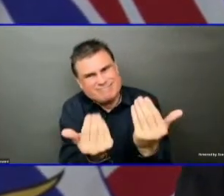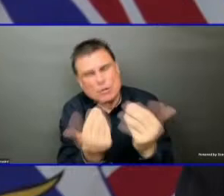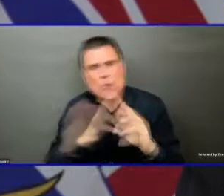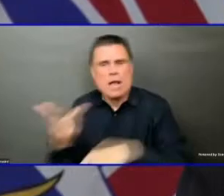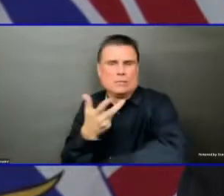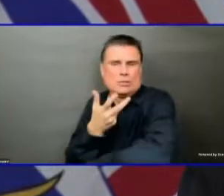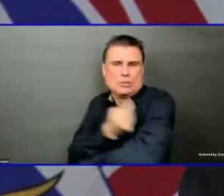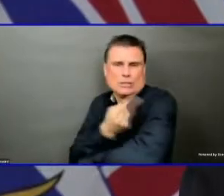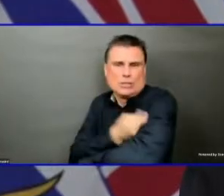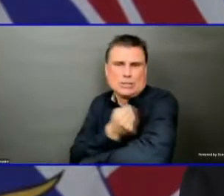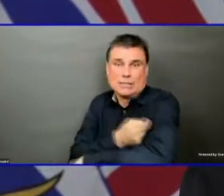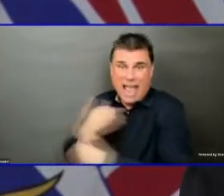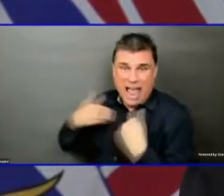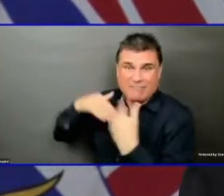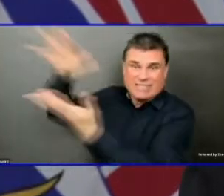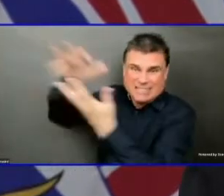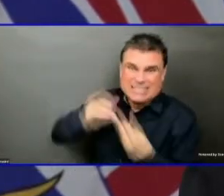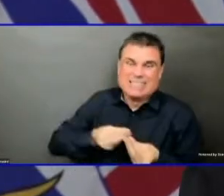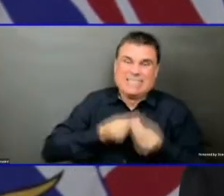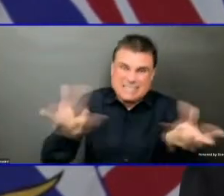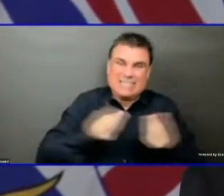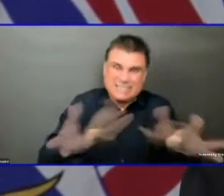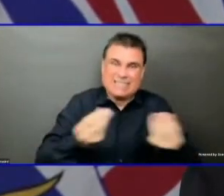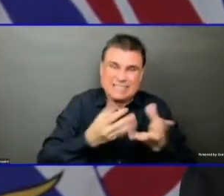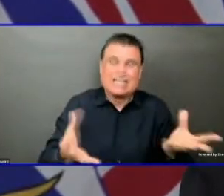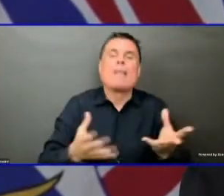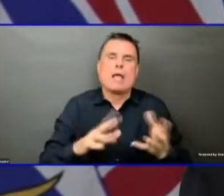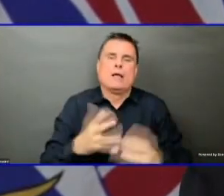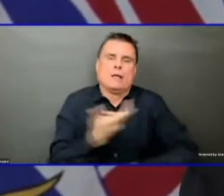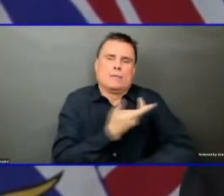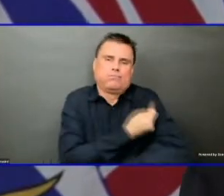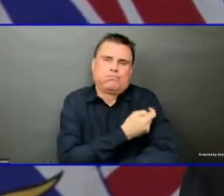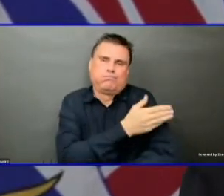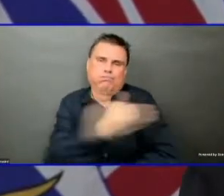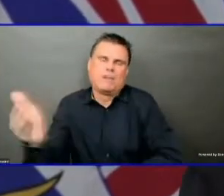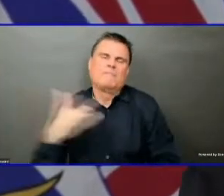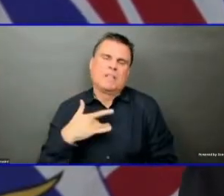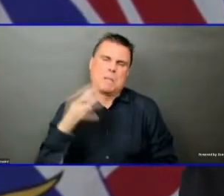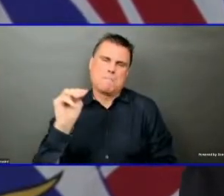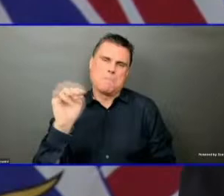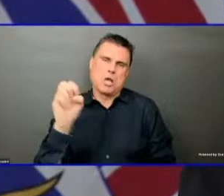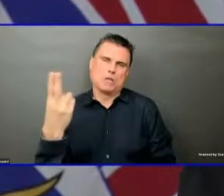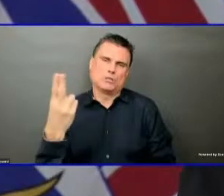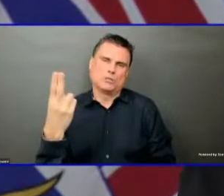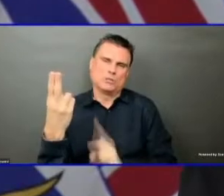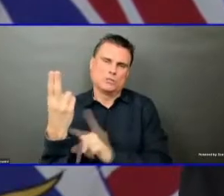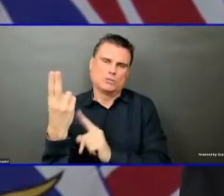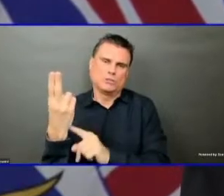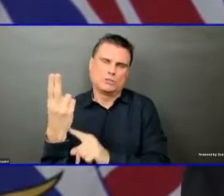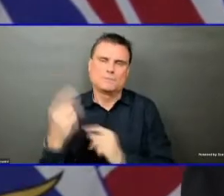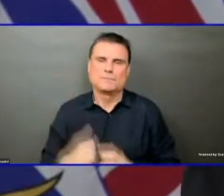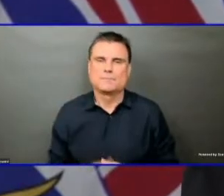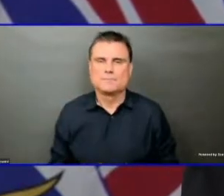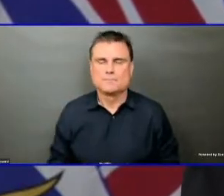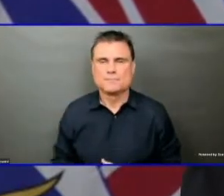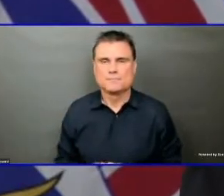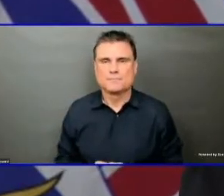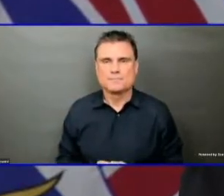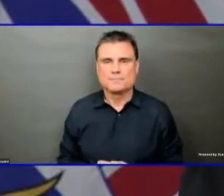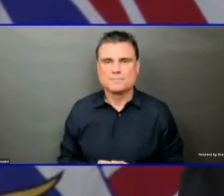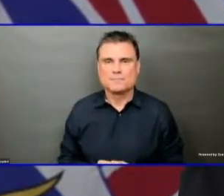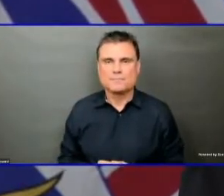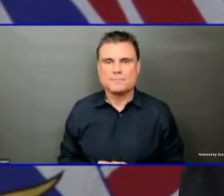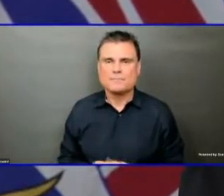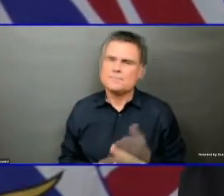March. Thank you. The next question comes from Richard Zussman, Global News. Dr. Henry, we've heard you refer a